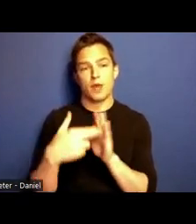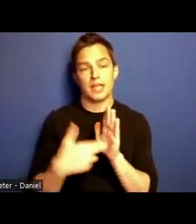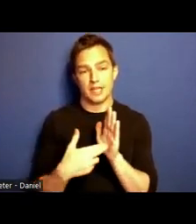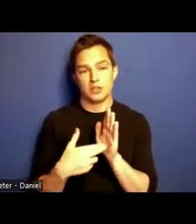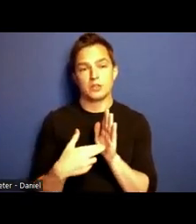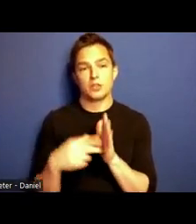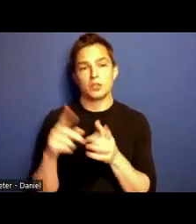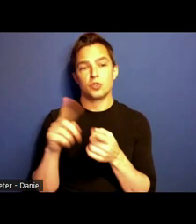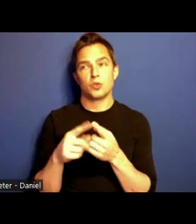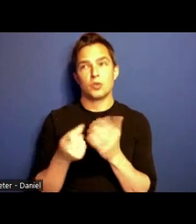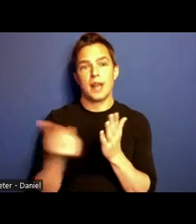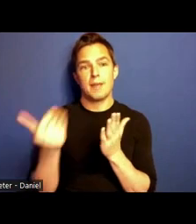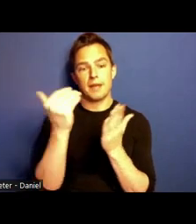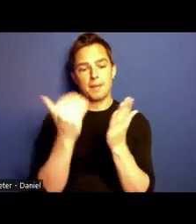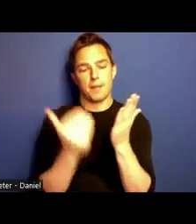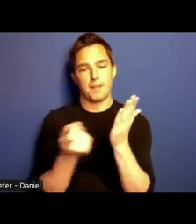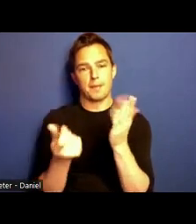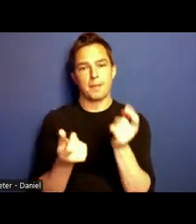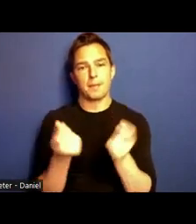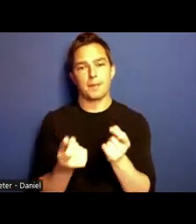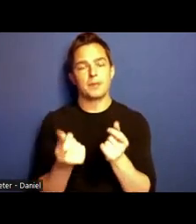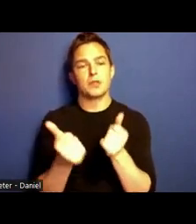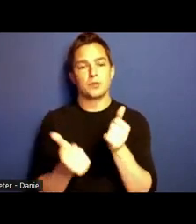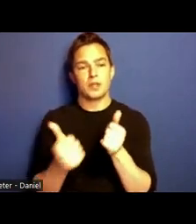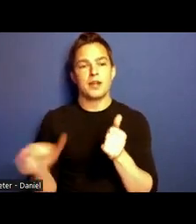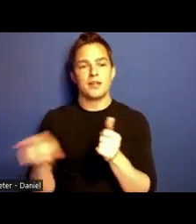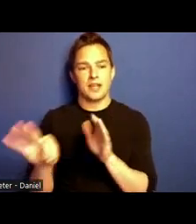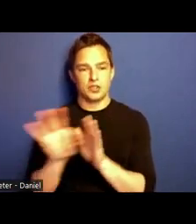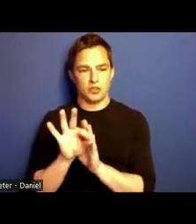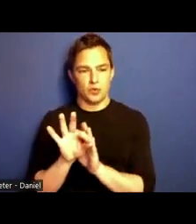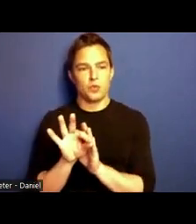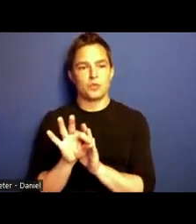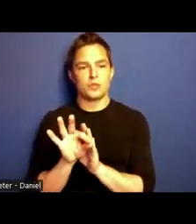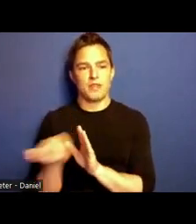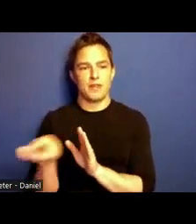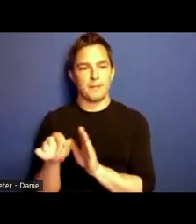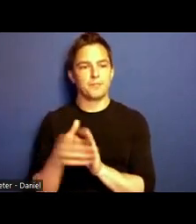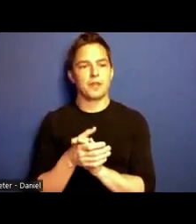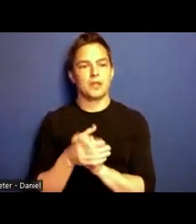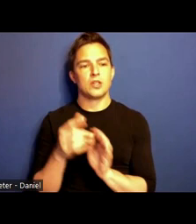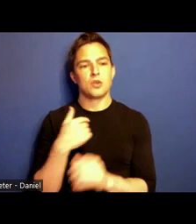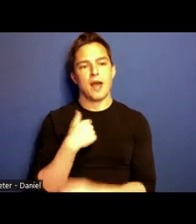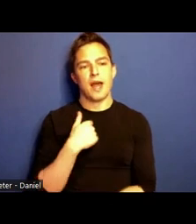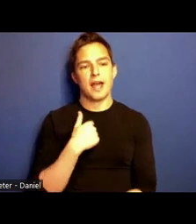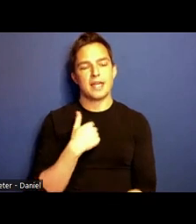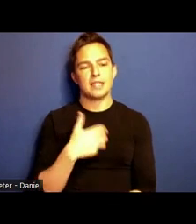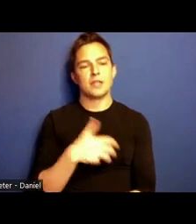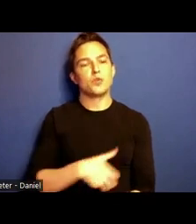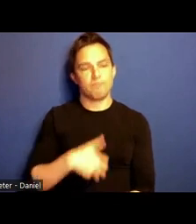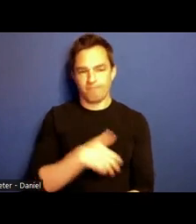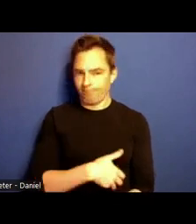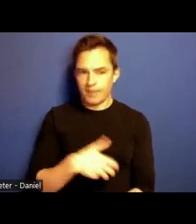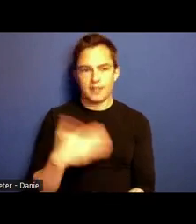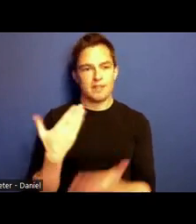to eliminate and to reconsider, they chose them. So I resent the fact that they say